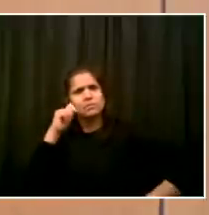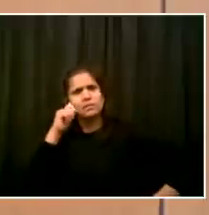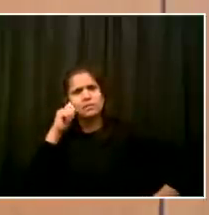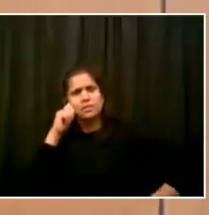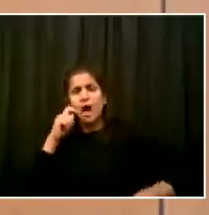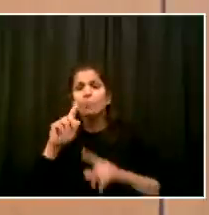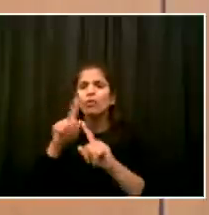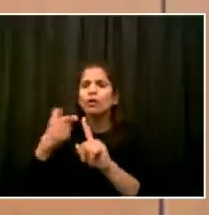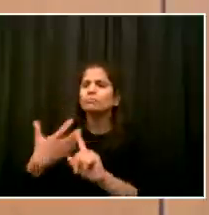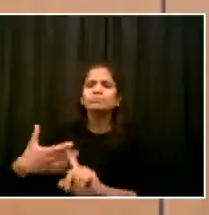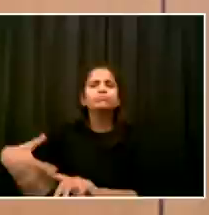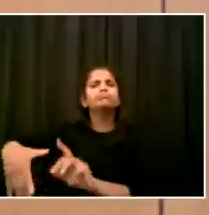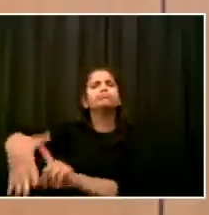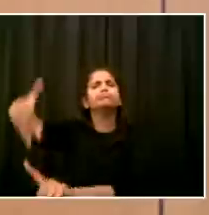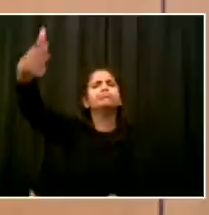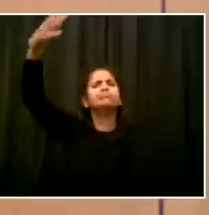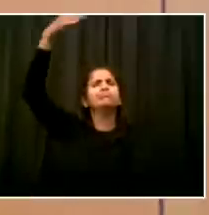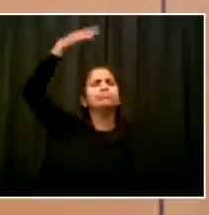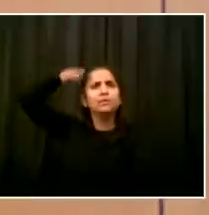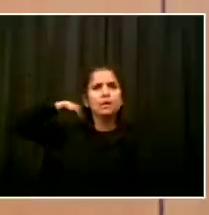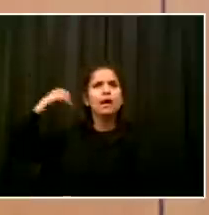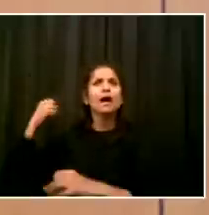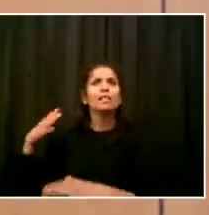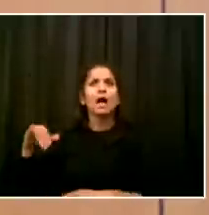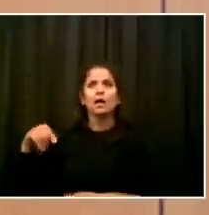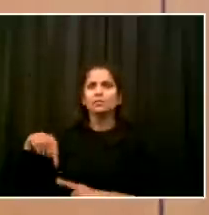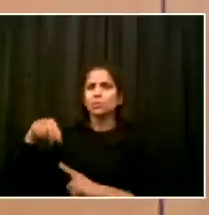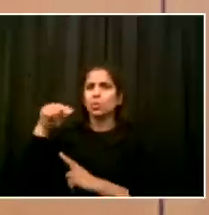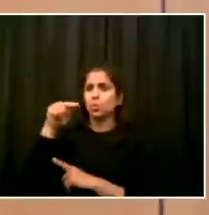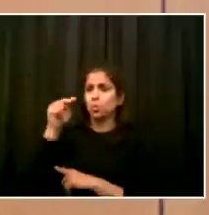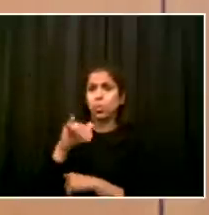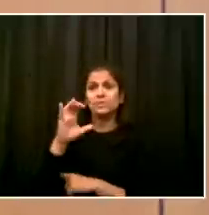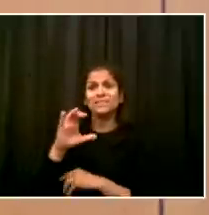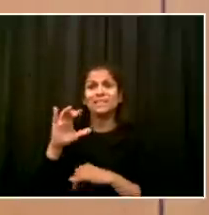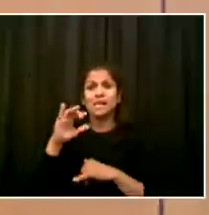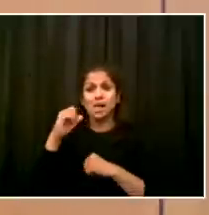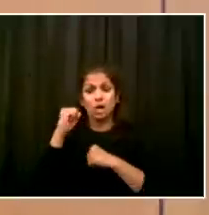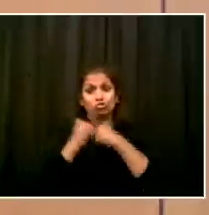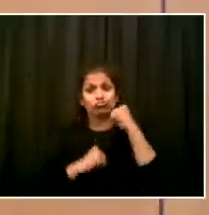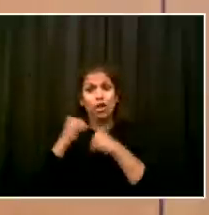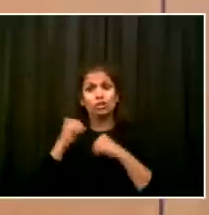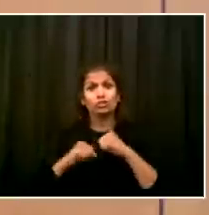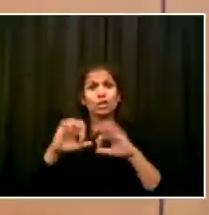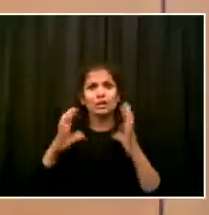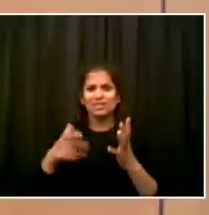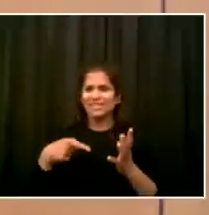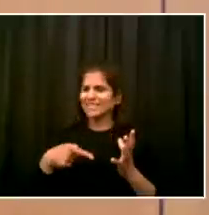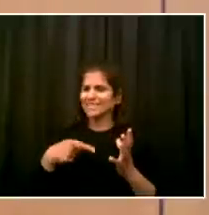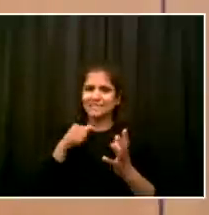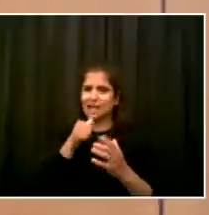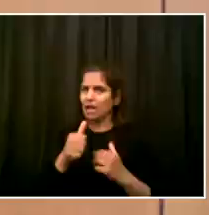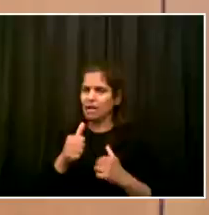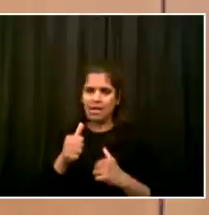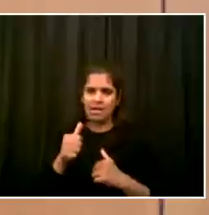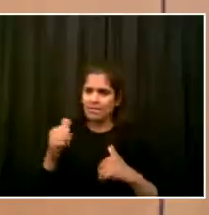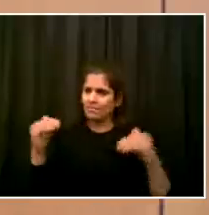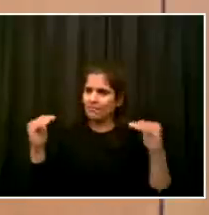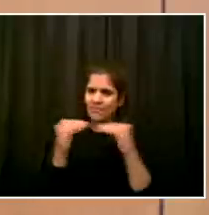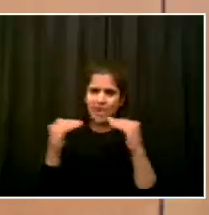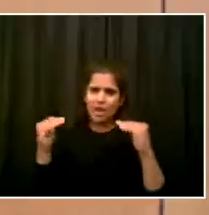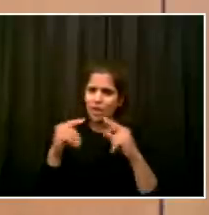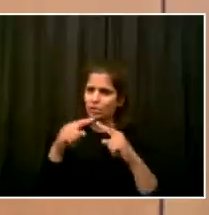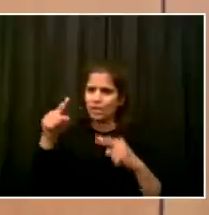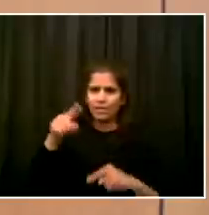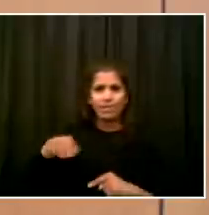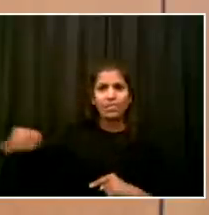has really been quite in the lead about reinvesting in our communities, the amount